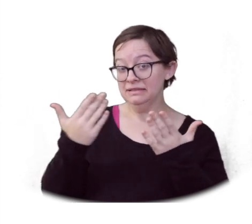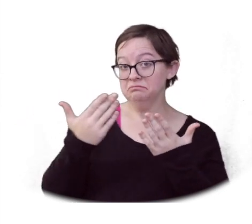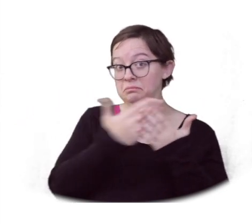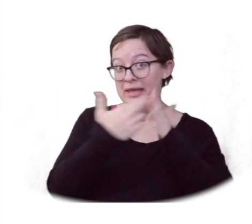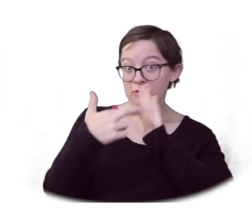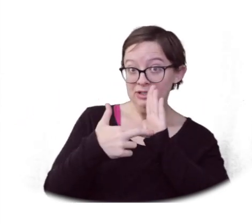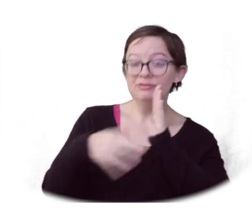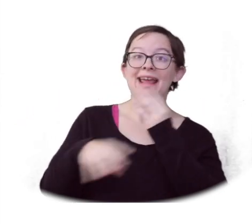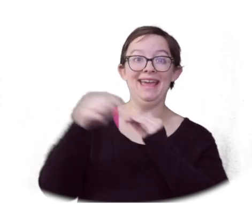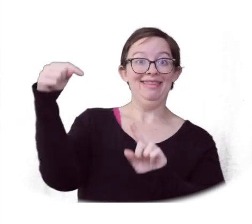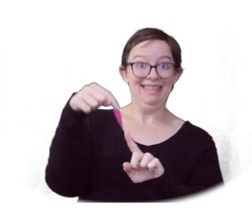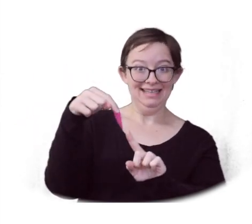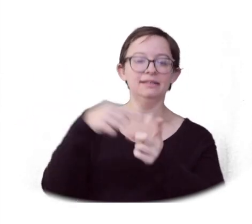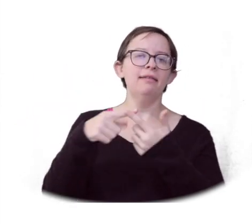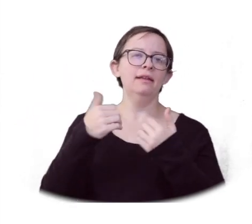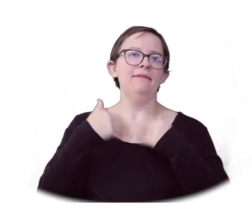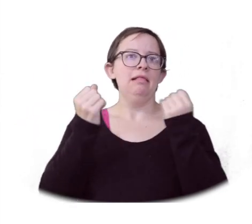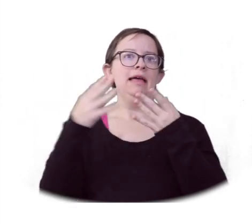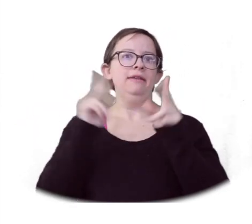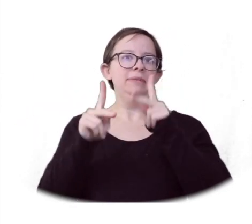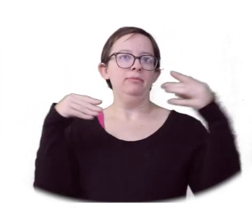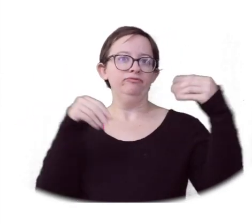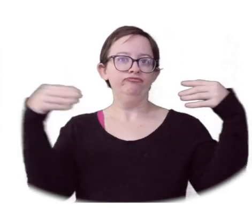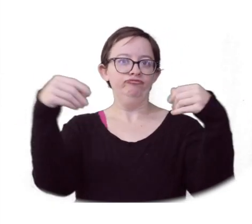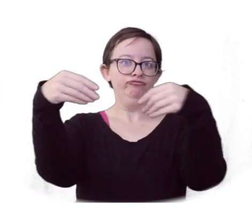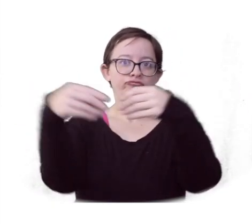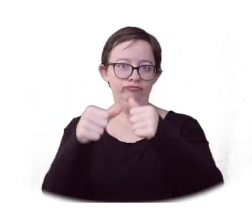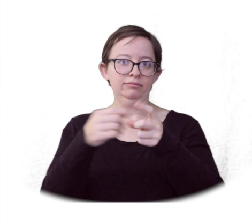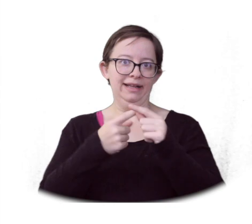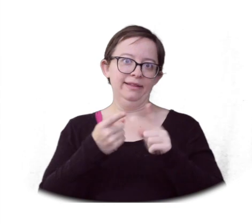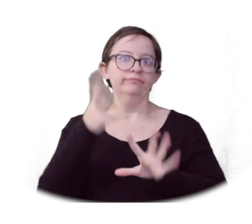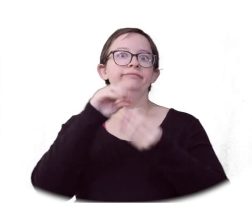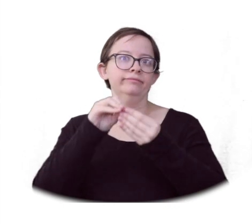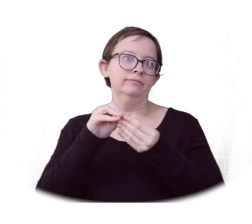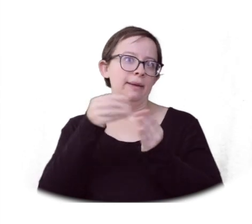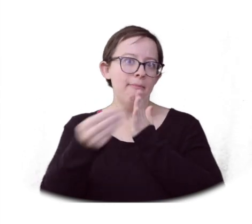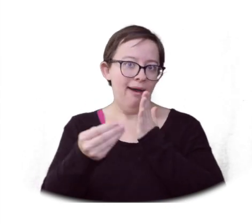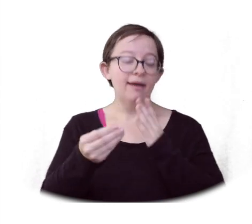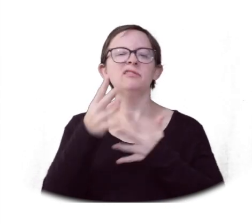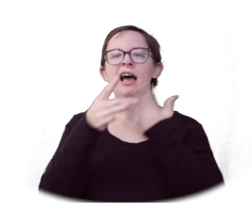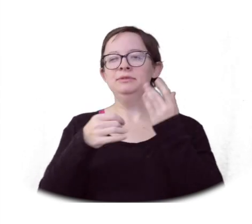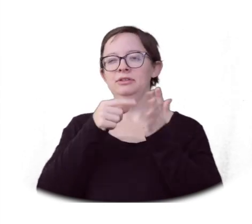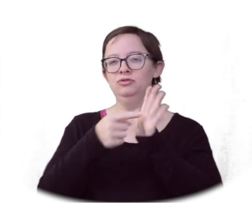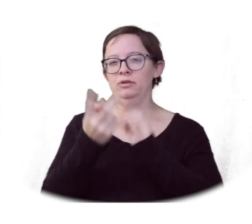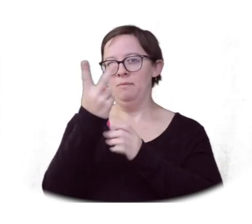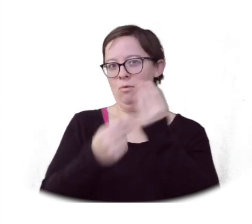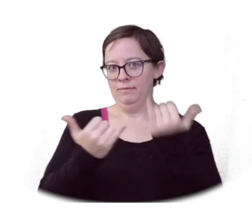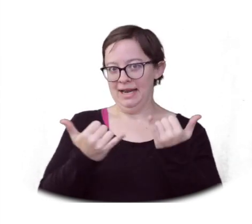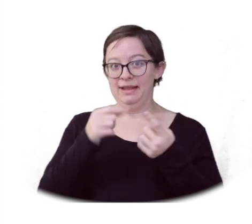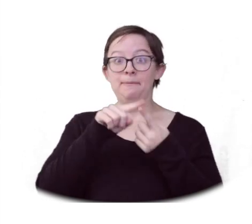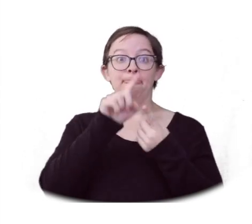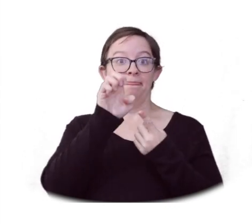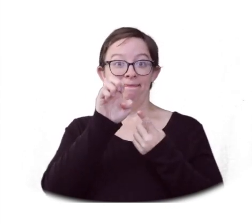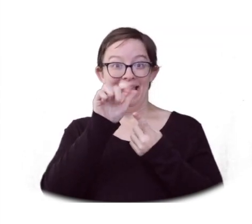things on your baby registry, put this on your registry and have a bunch of people go in and they can buy it together. So the options, I'll just show you the